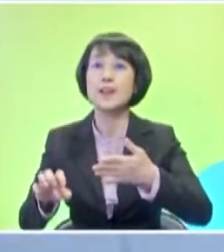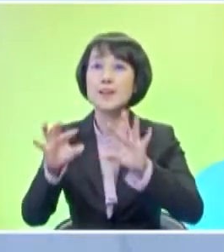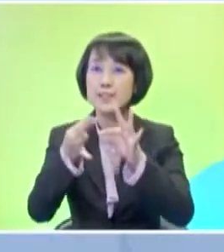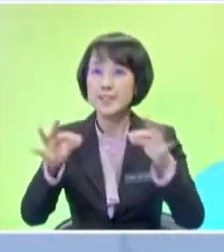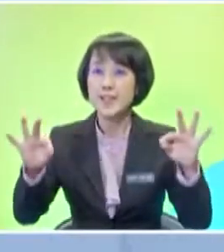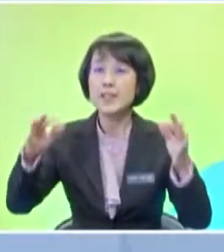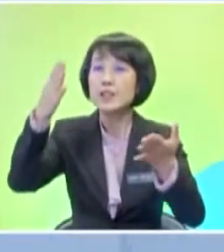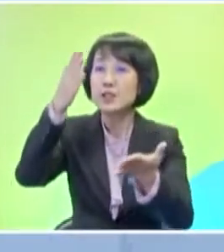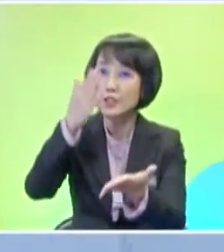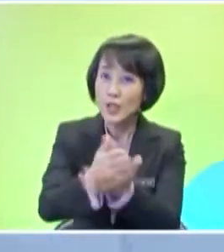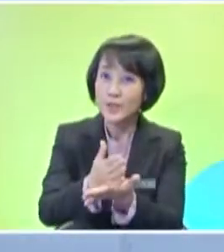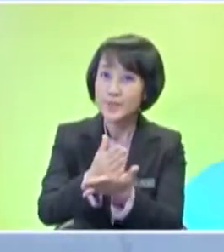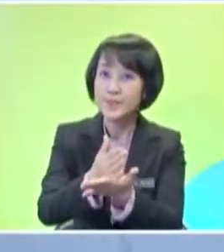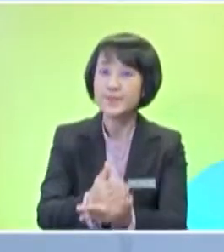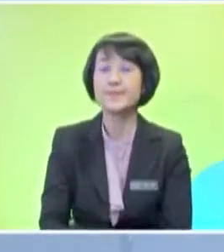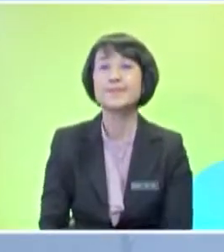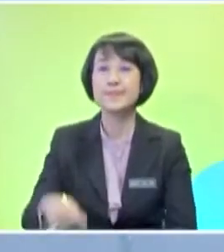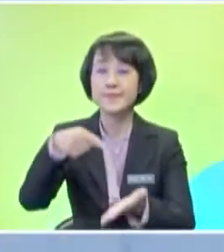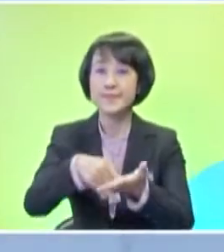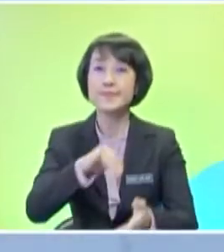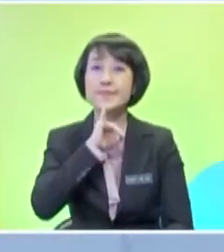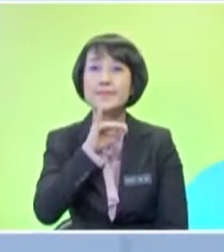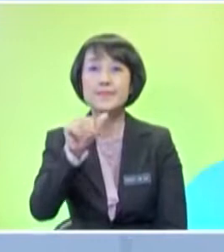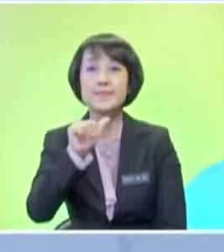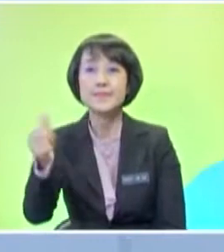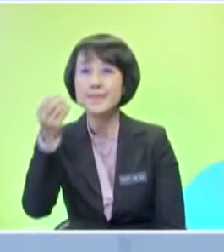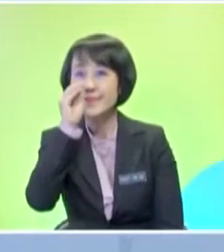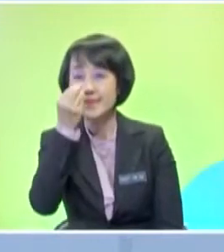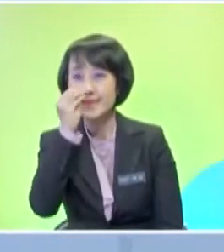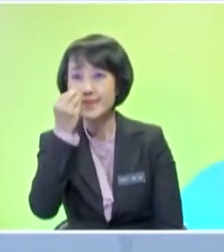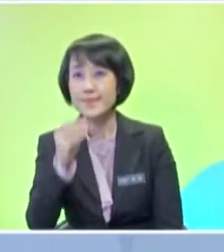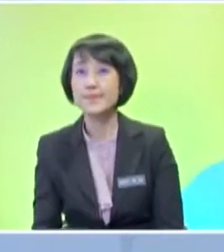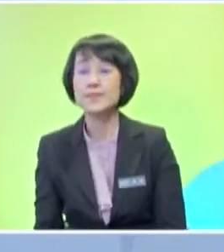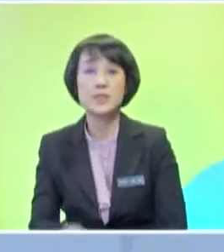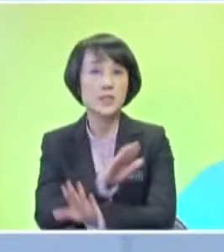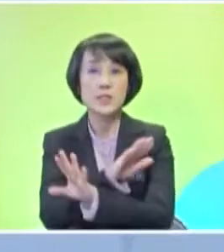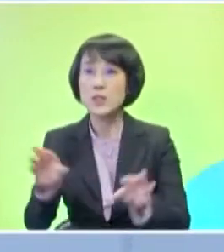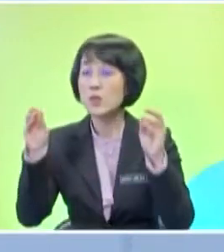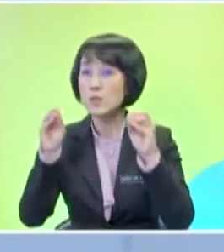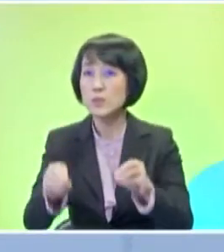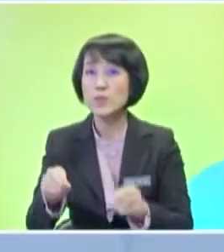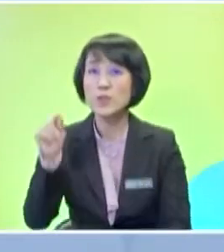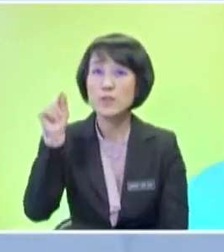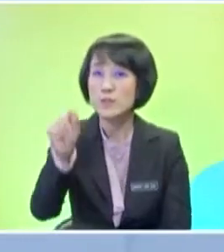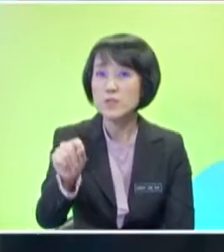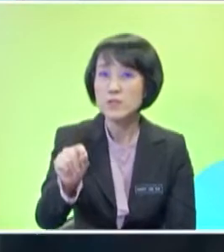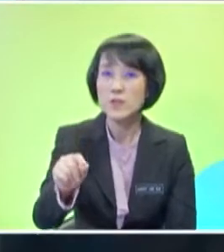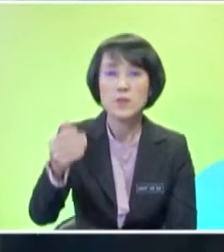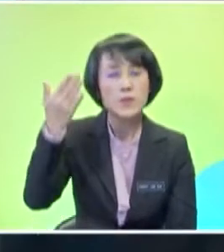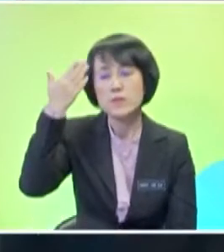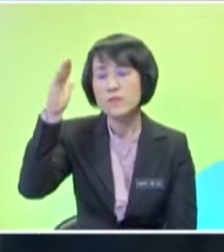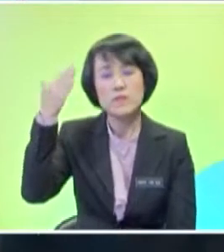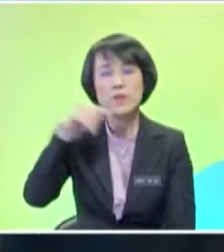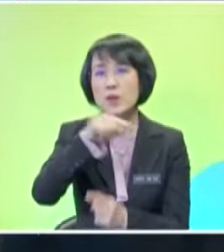stop. This is a strawberry. Okay. So if we don't put a full stop, then we won't know when the